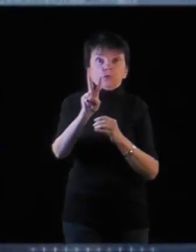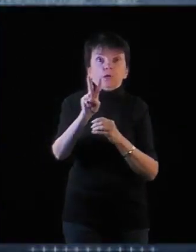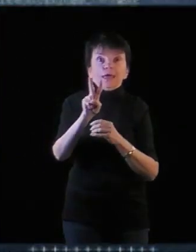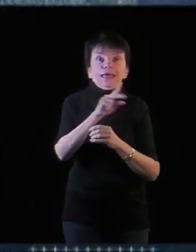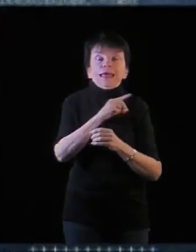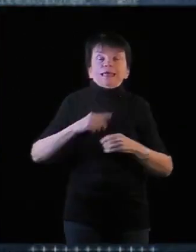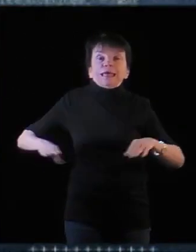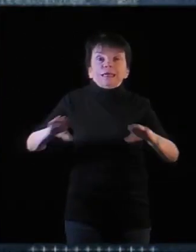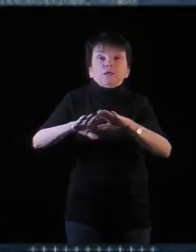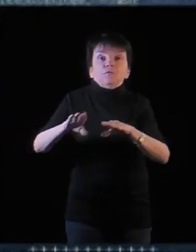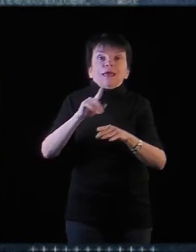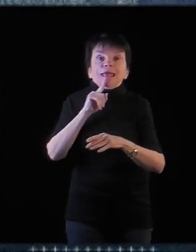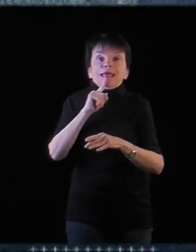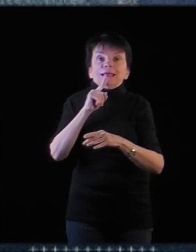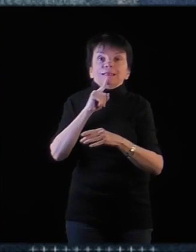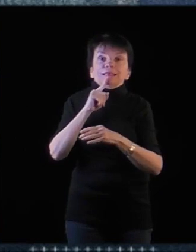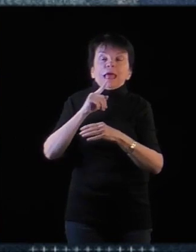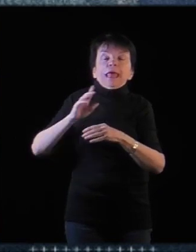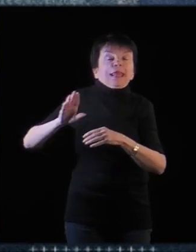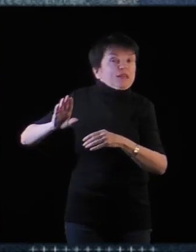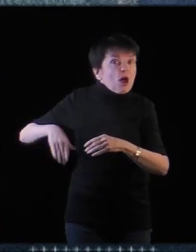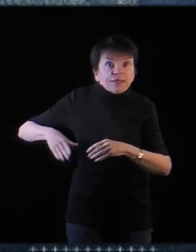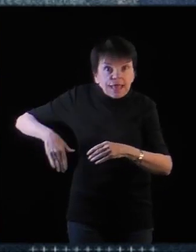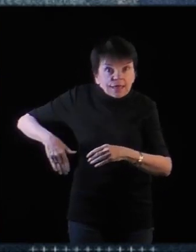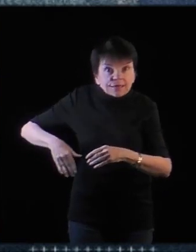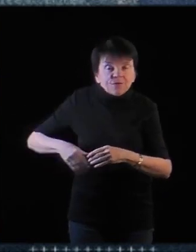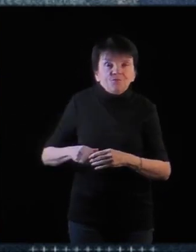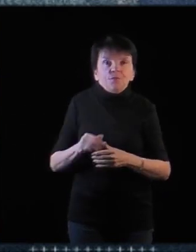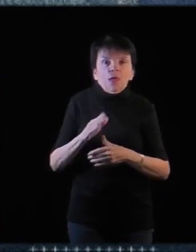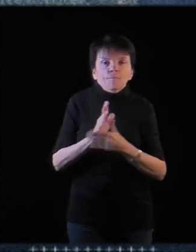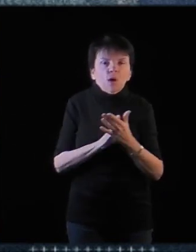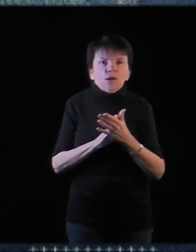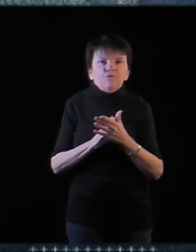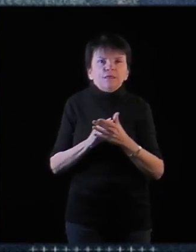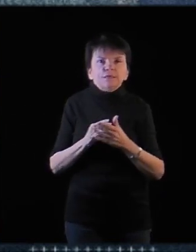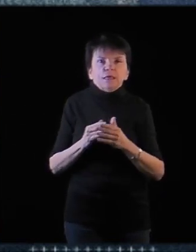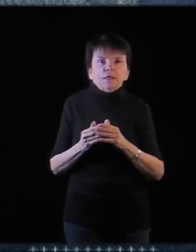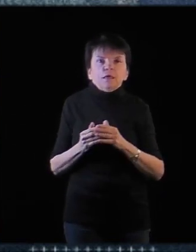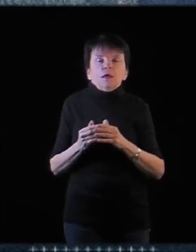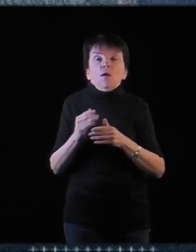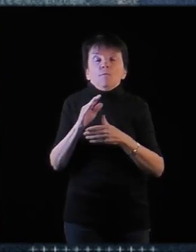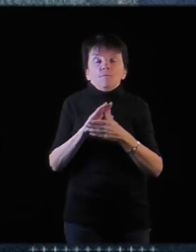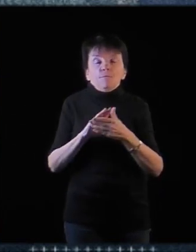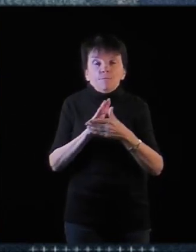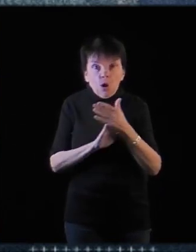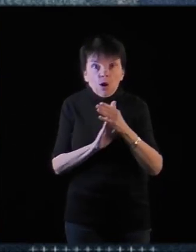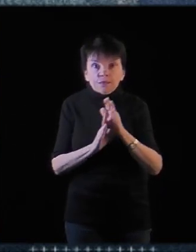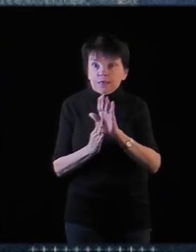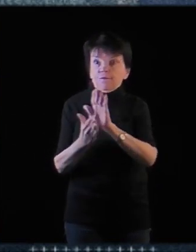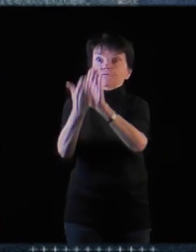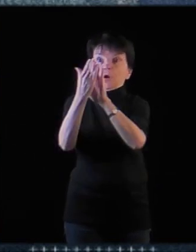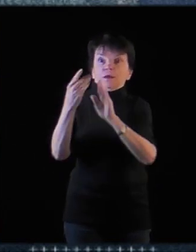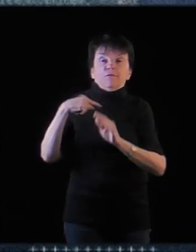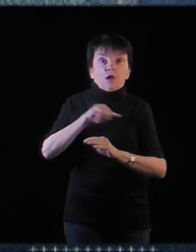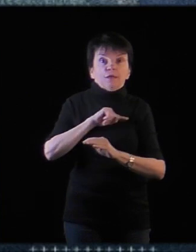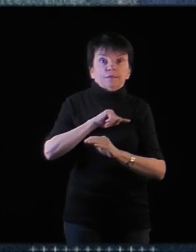is still to come. It's the not yet part. It's the part that is still in front of us. Jesus, when he was on